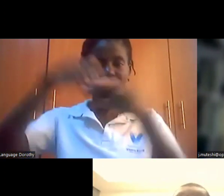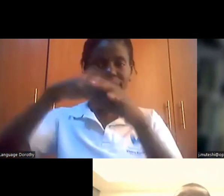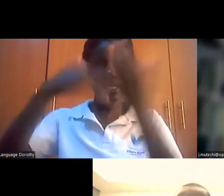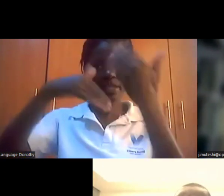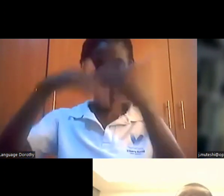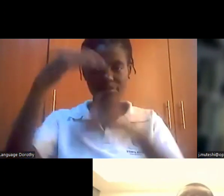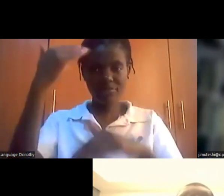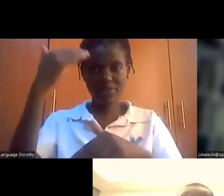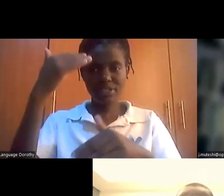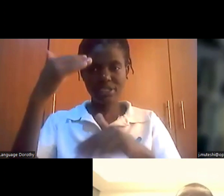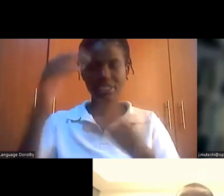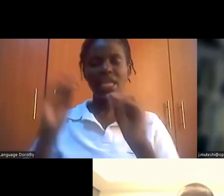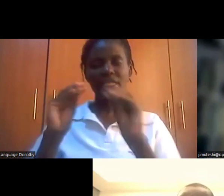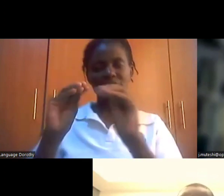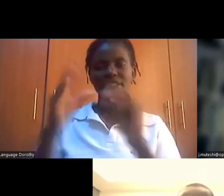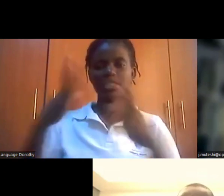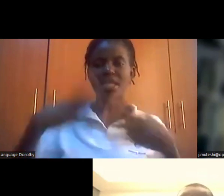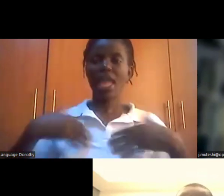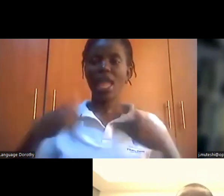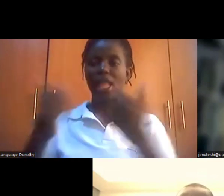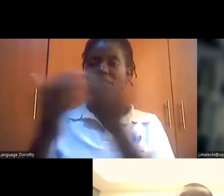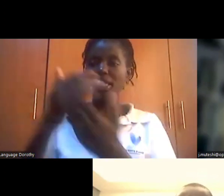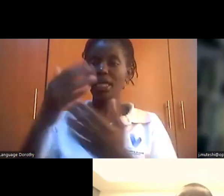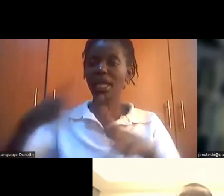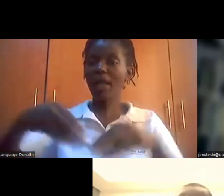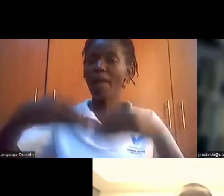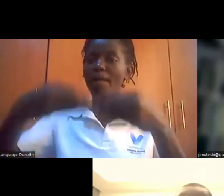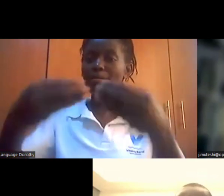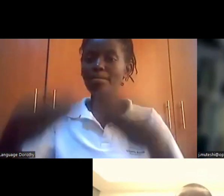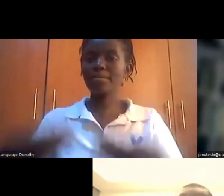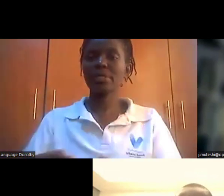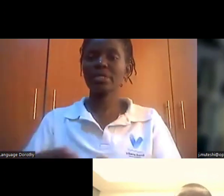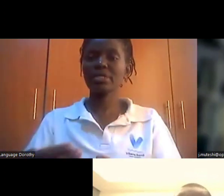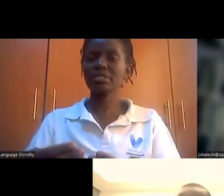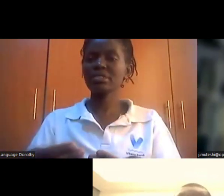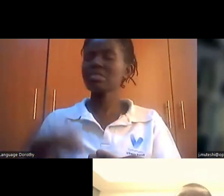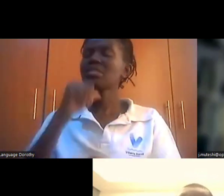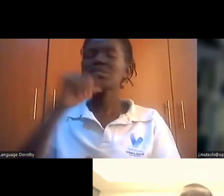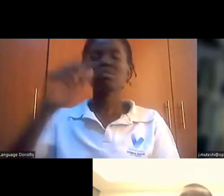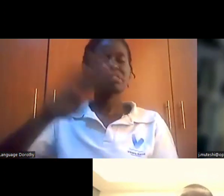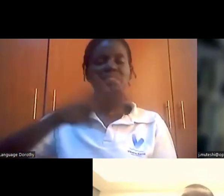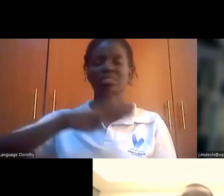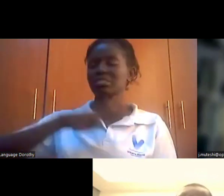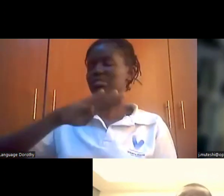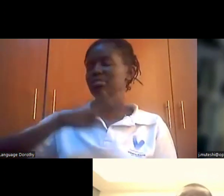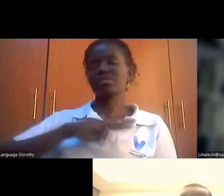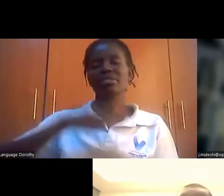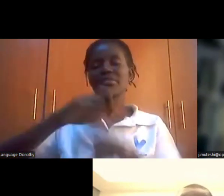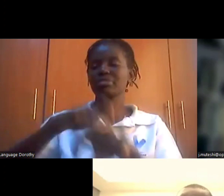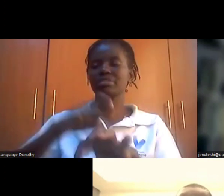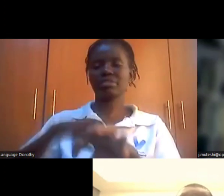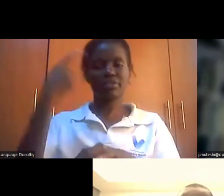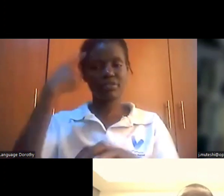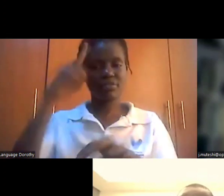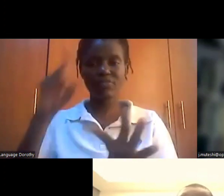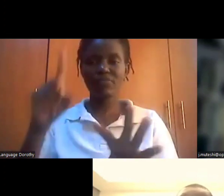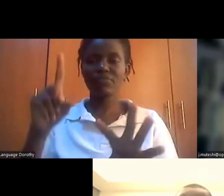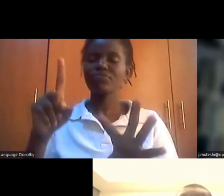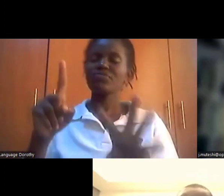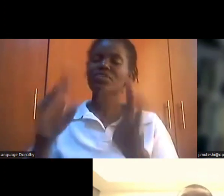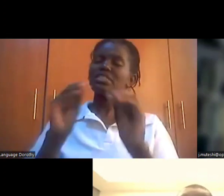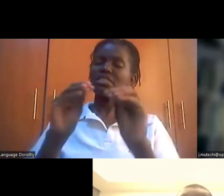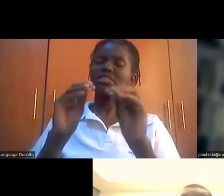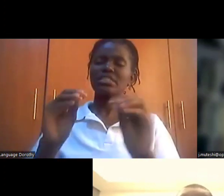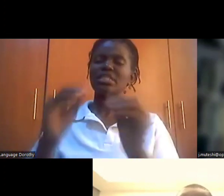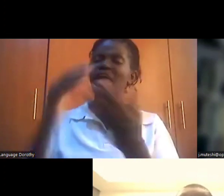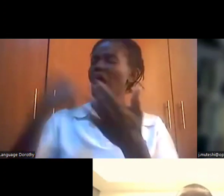healthcare providers was one, it was inadequate in terms of duration of teaching. Number two, it was not structured. Number